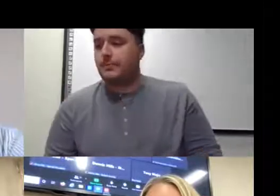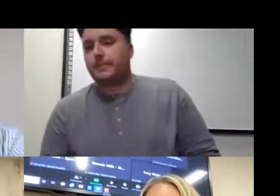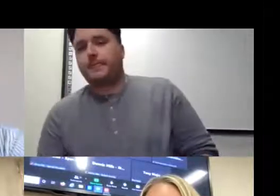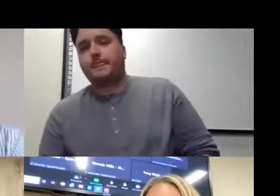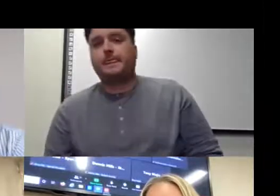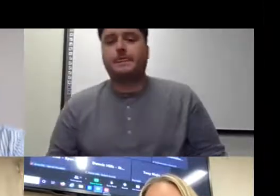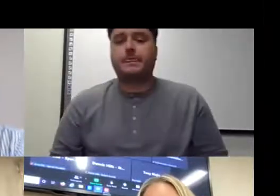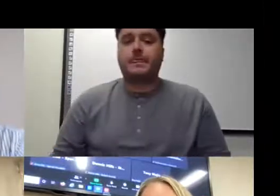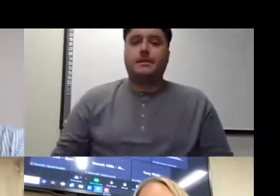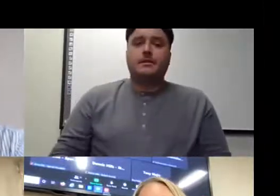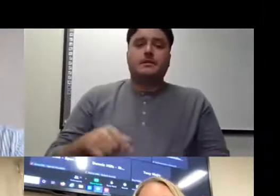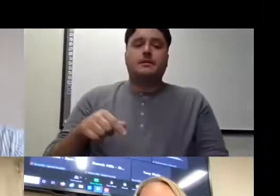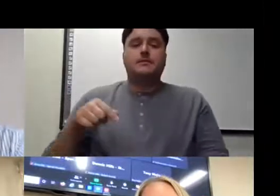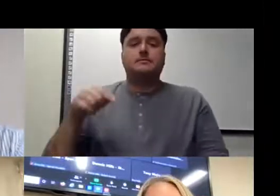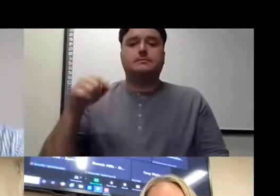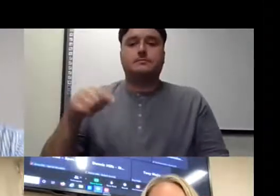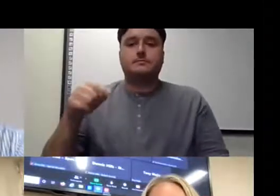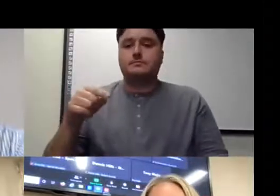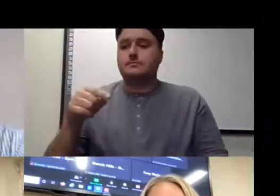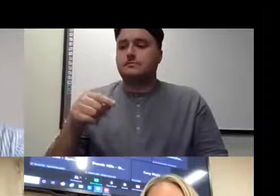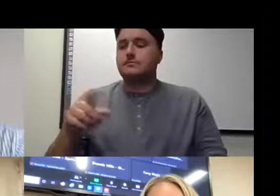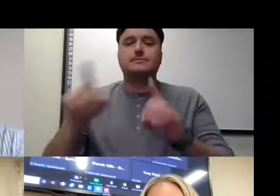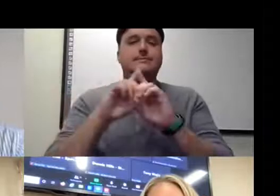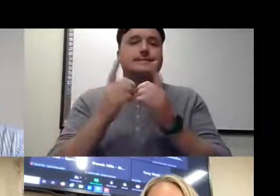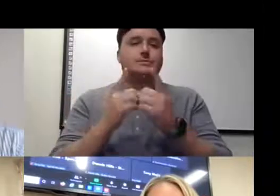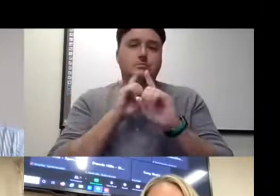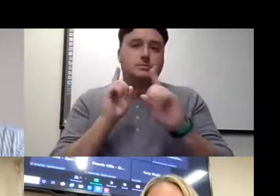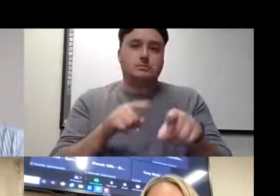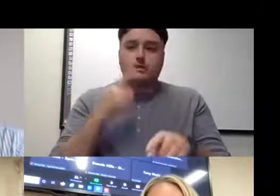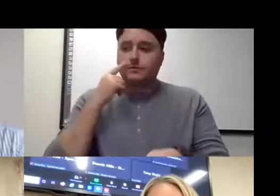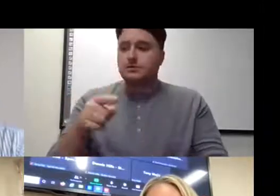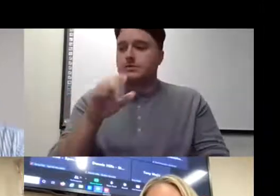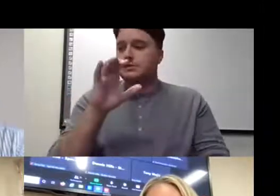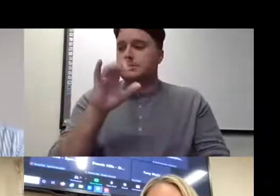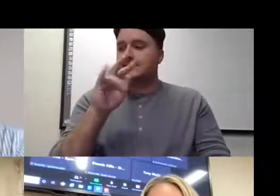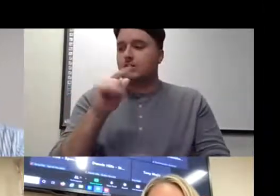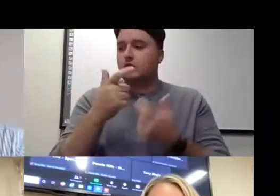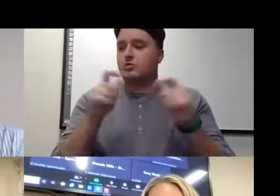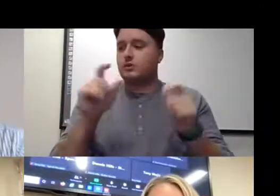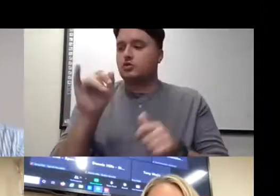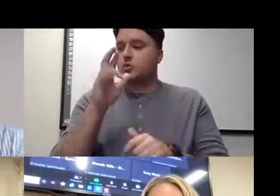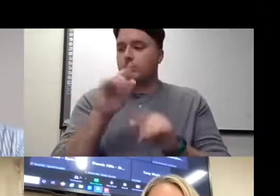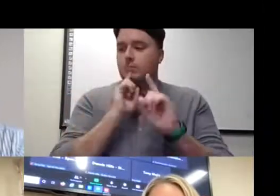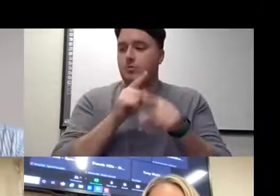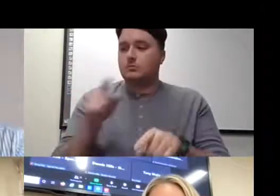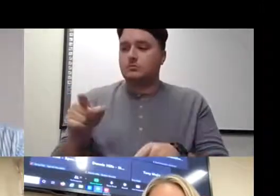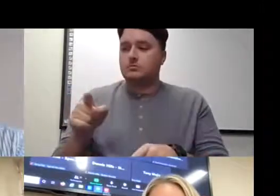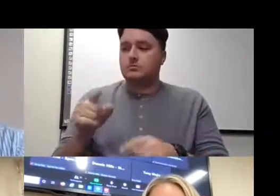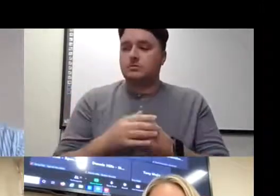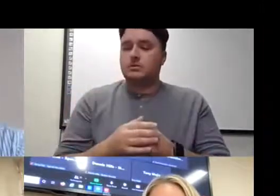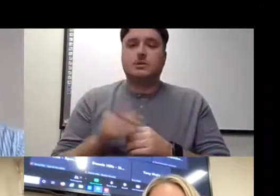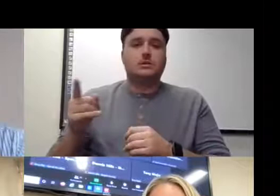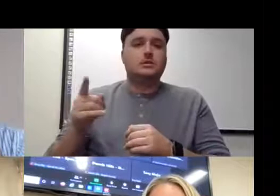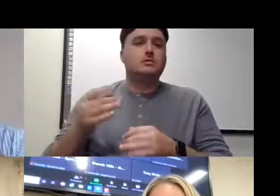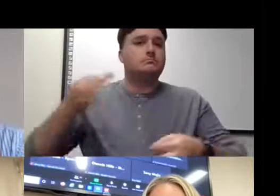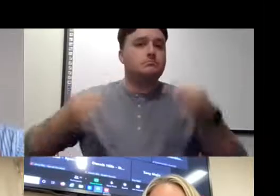Presented to the board this evening is the district's response to the civil grand jury report. The civil grand jury is a judicial body